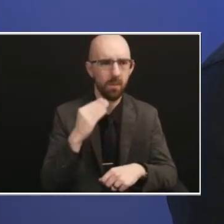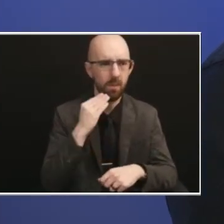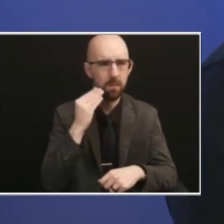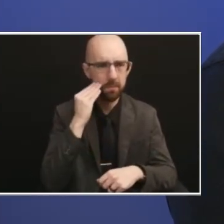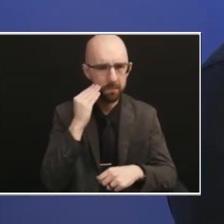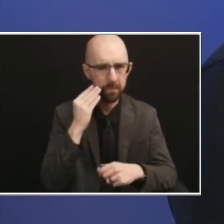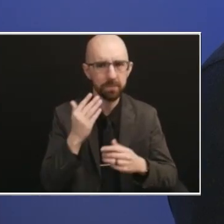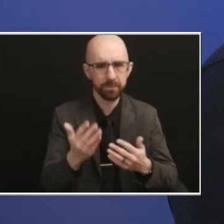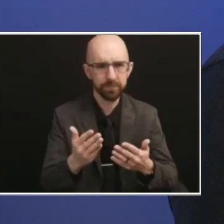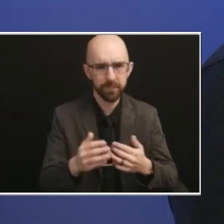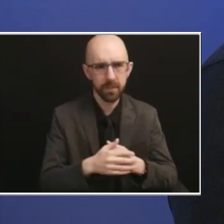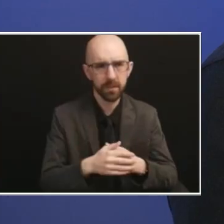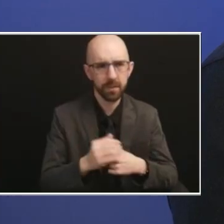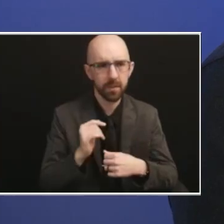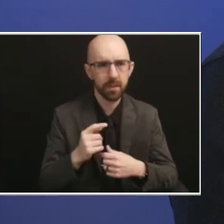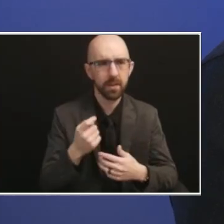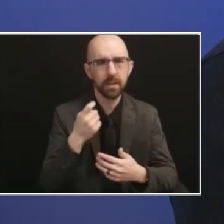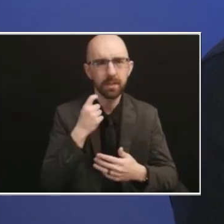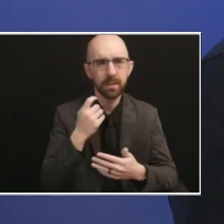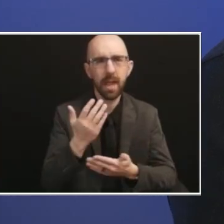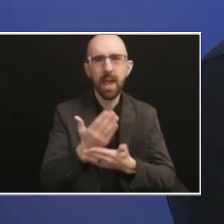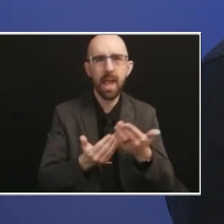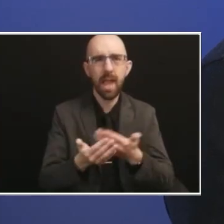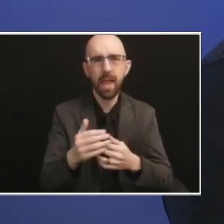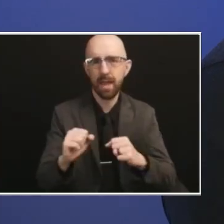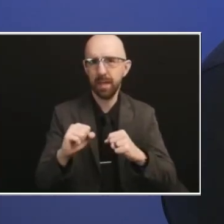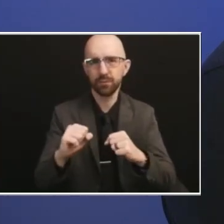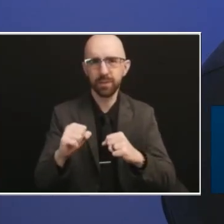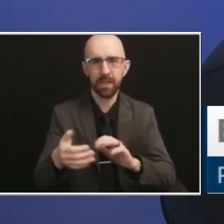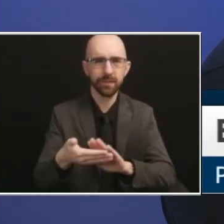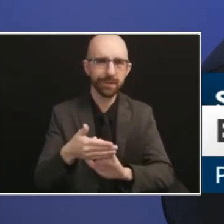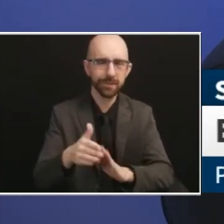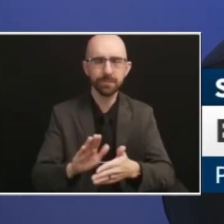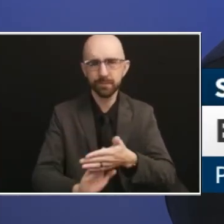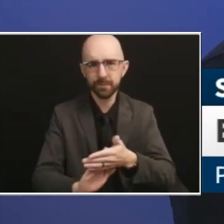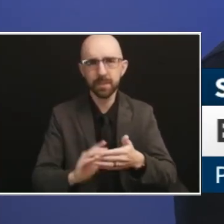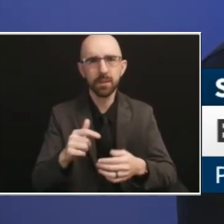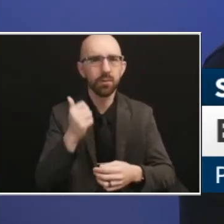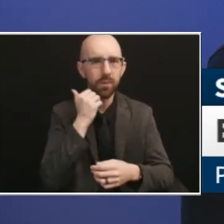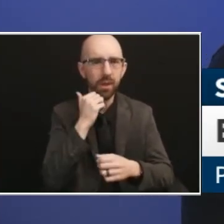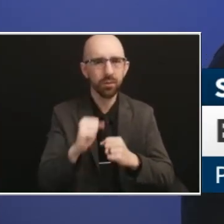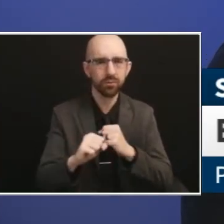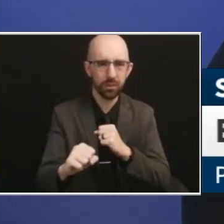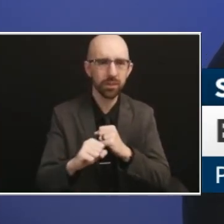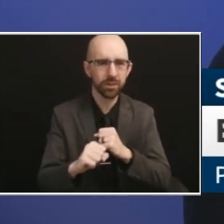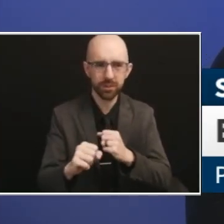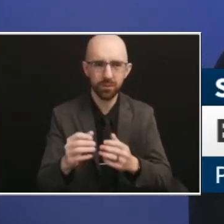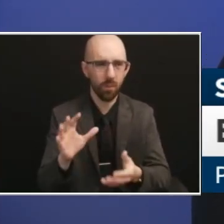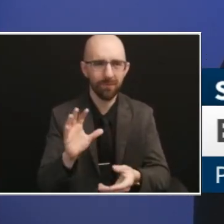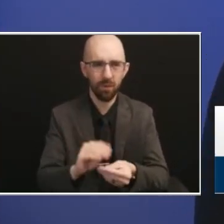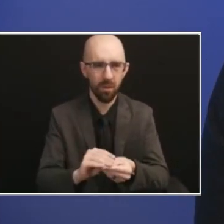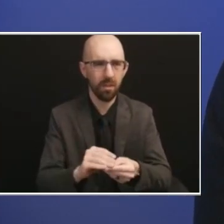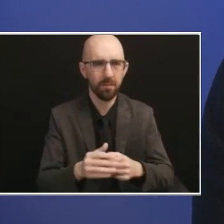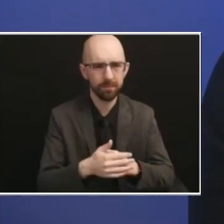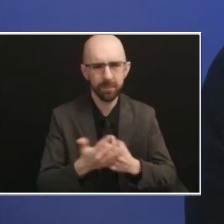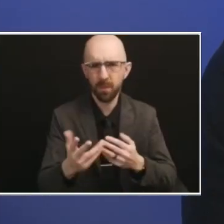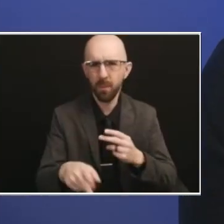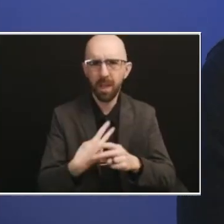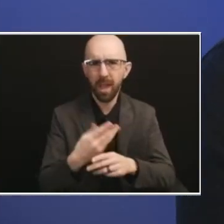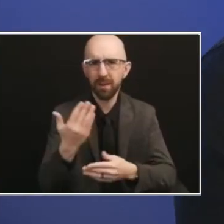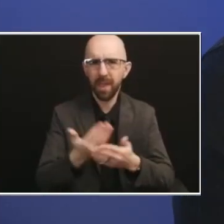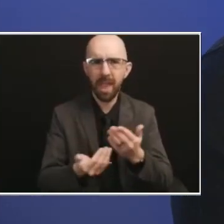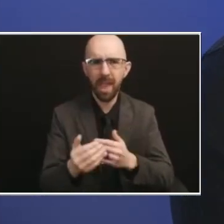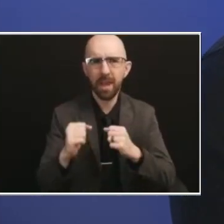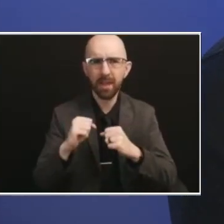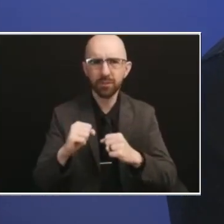just doing hand exercises and doing regular stretches just overall. Like what kinds of hand exercises do you do? Just